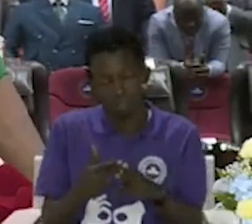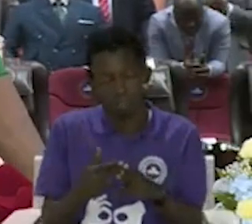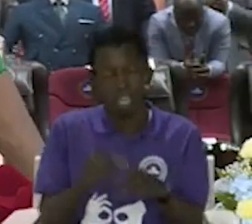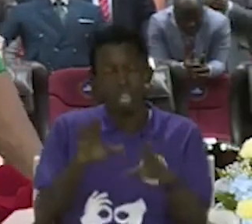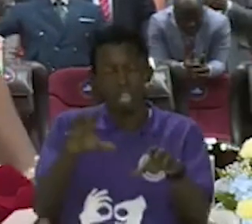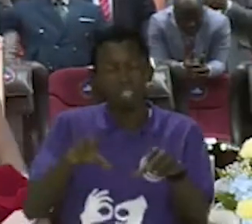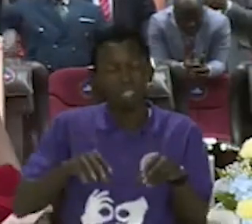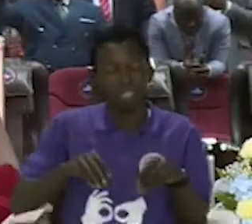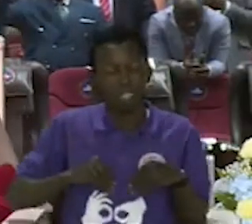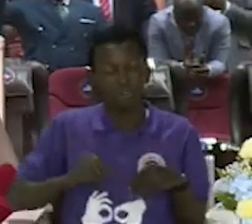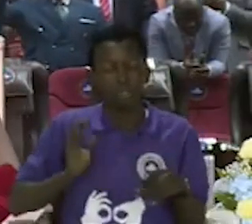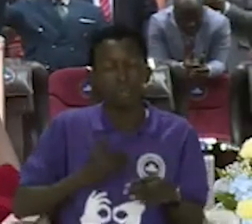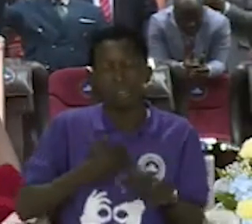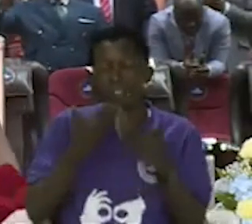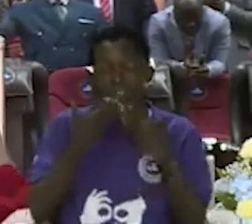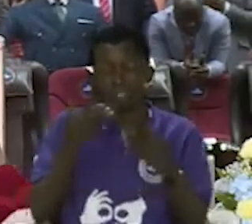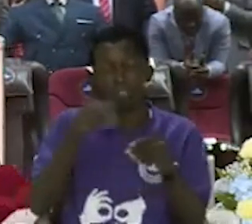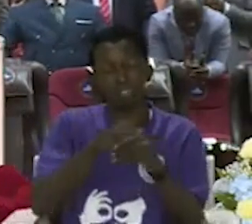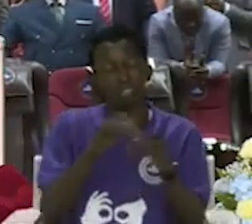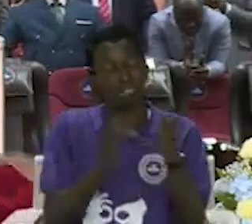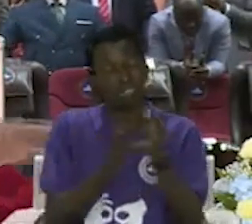Accept our thanks in Jesus' name.